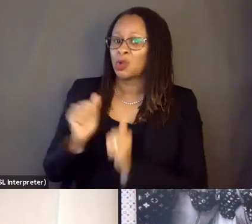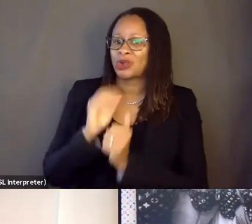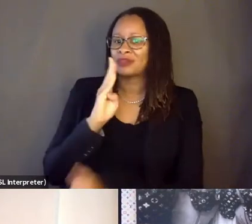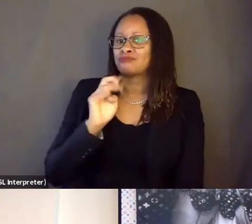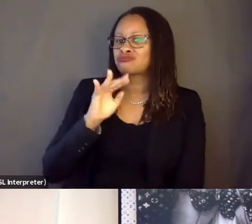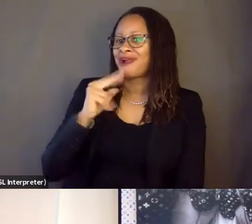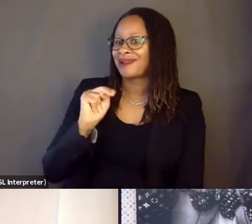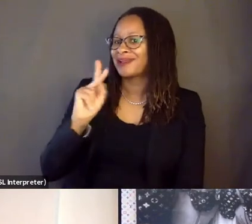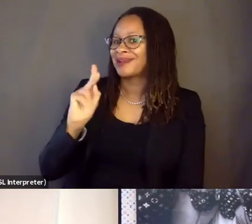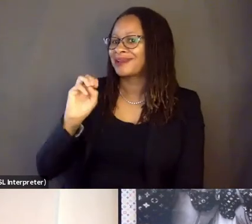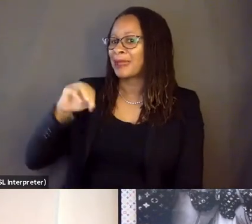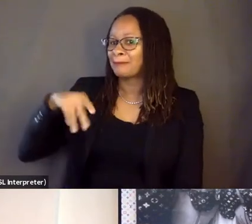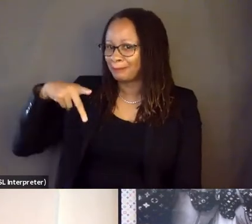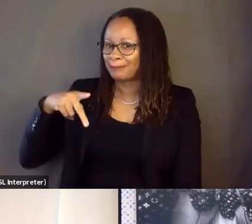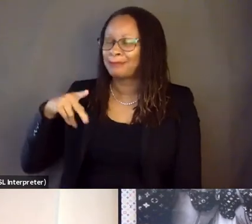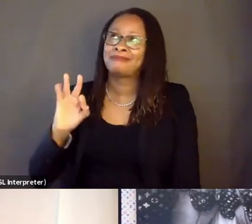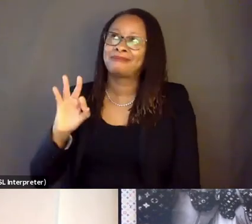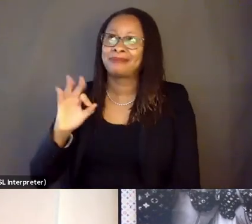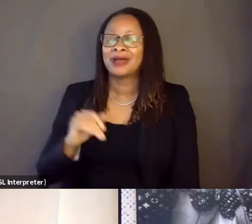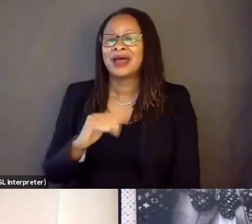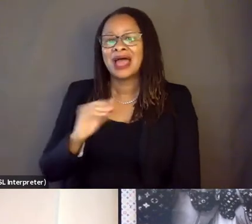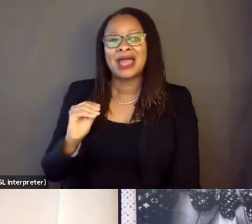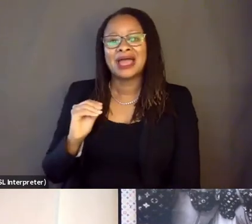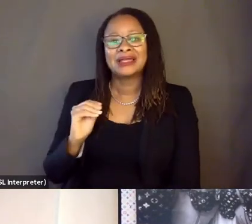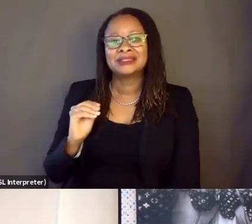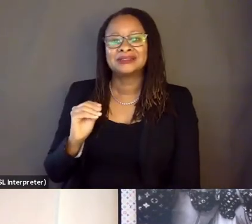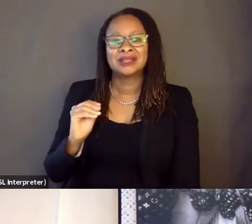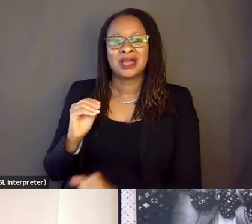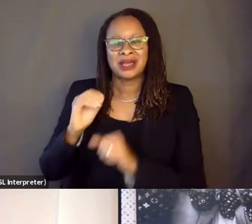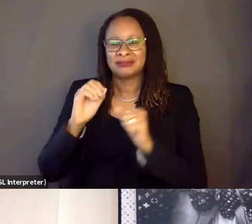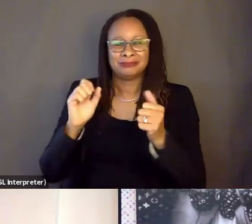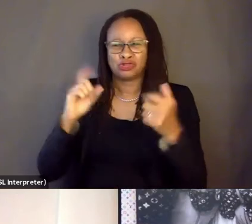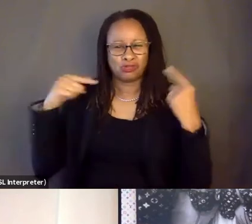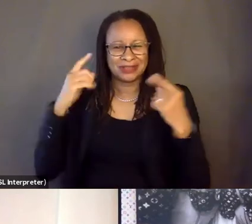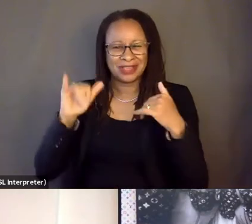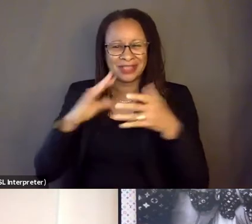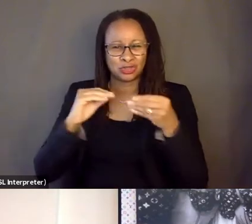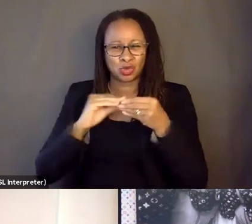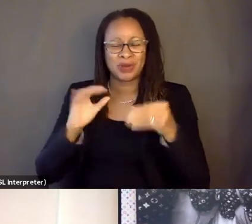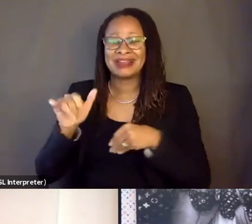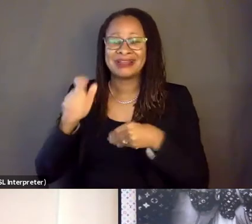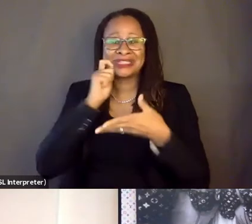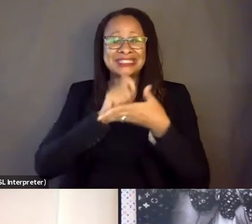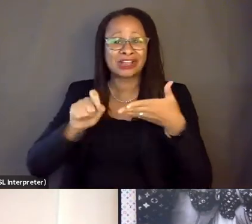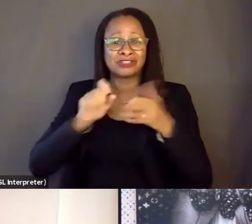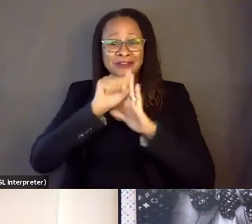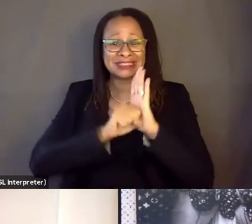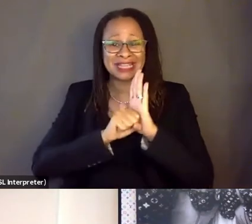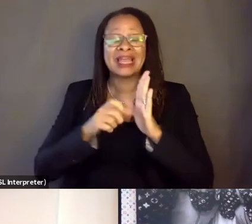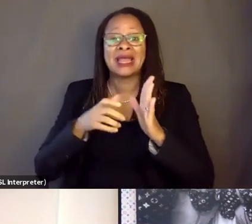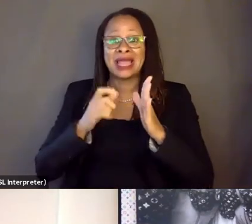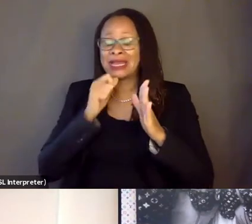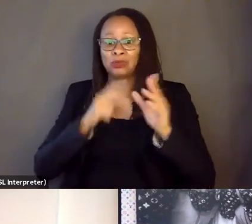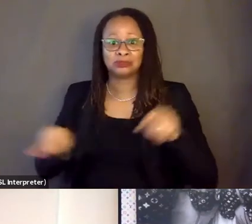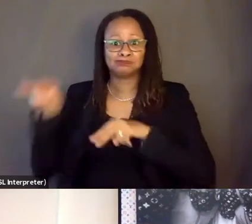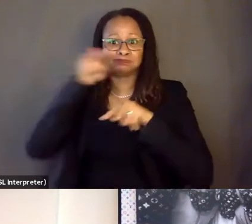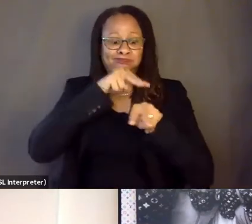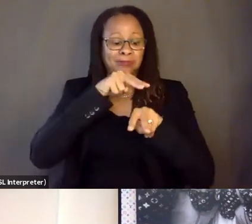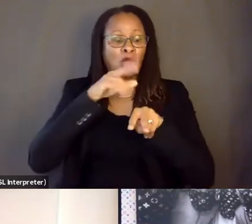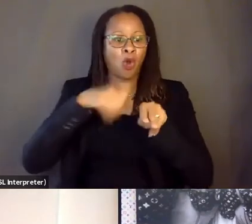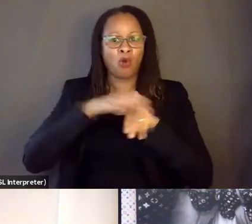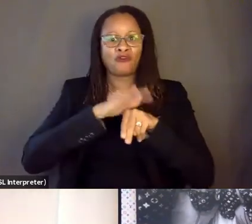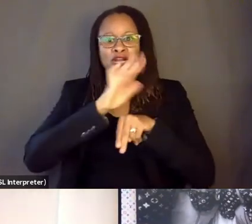mean, honestly, outrageous that story is in the ways that Brian Kemp was a Secretary of State and you know, was presiding over his own